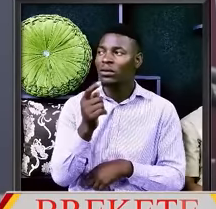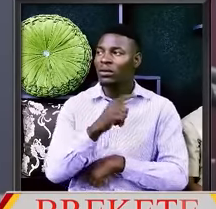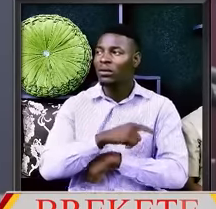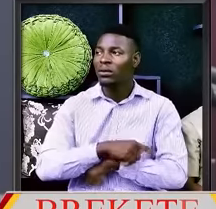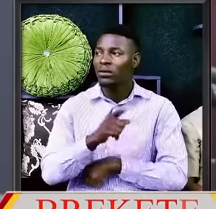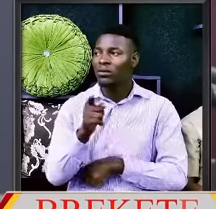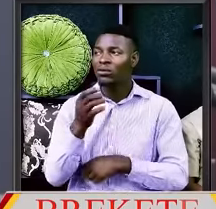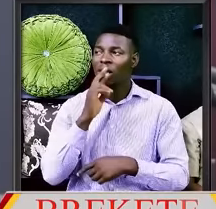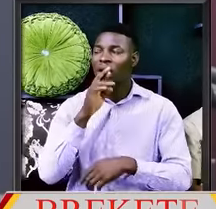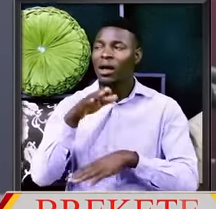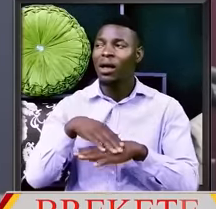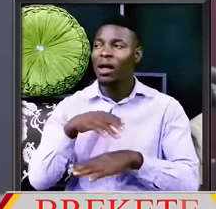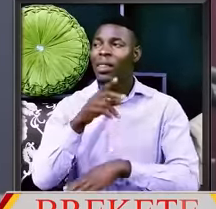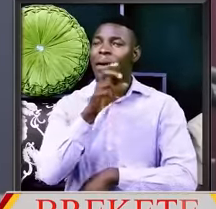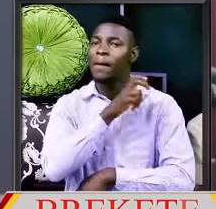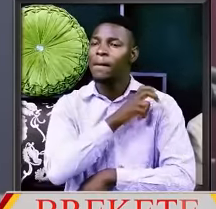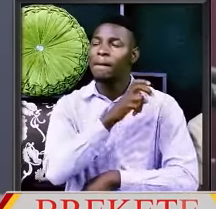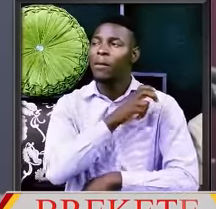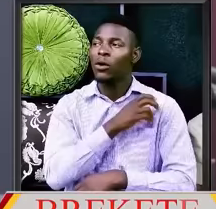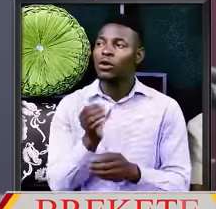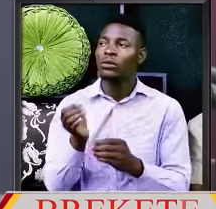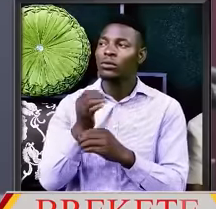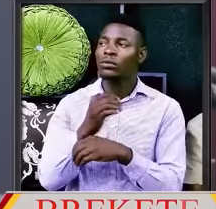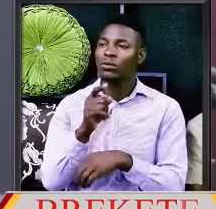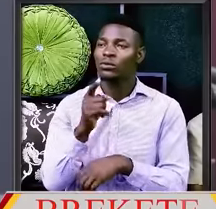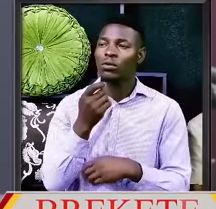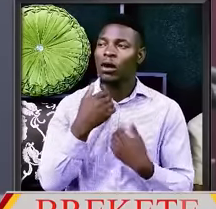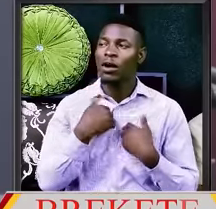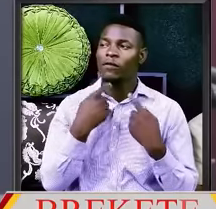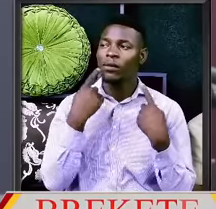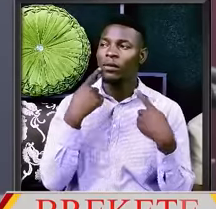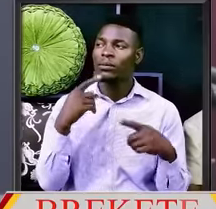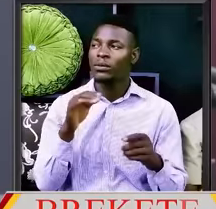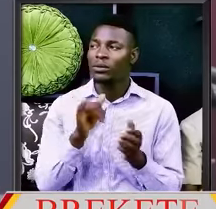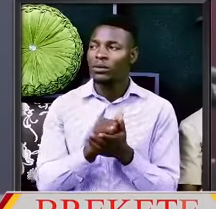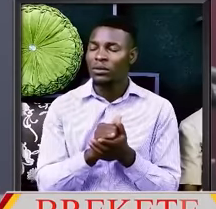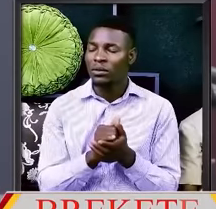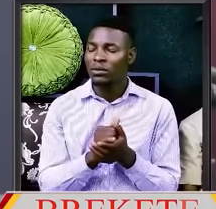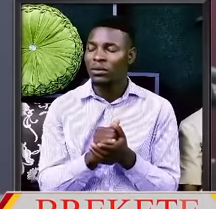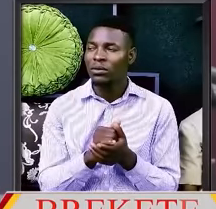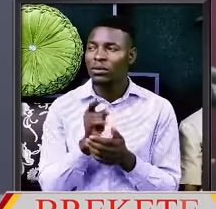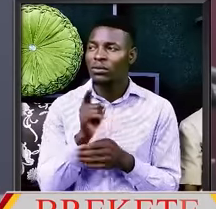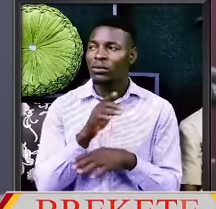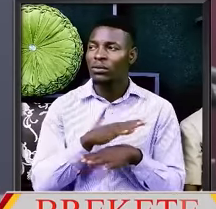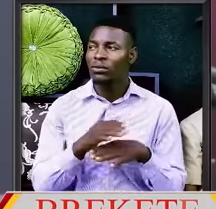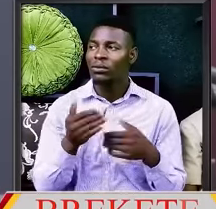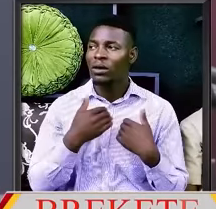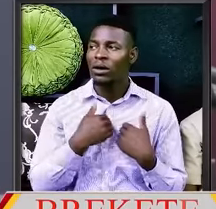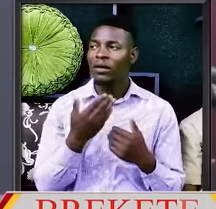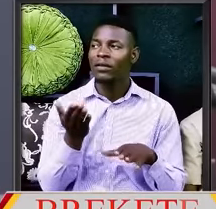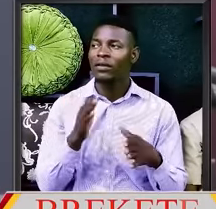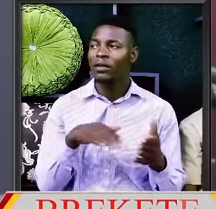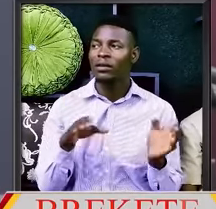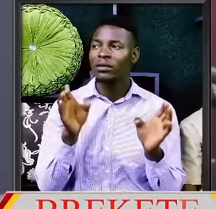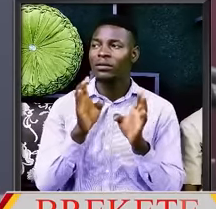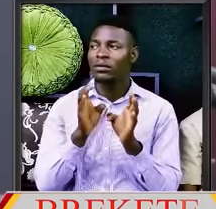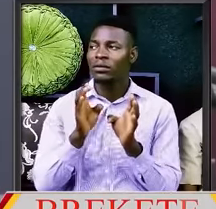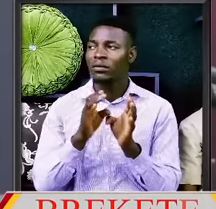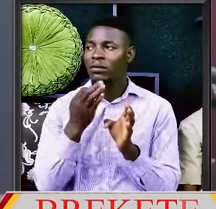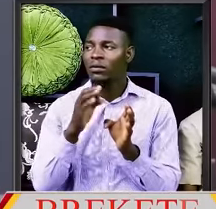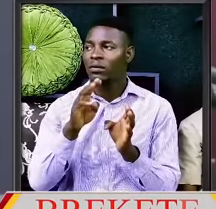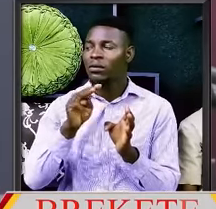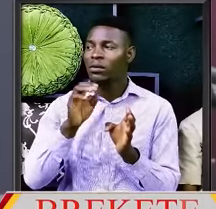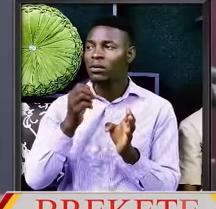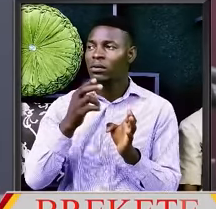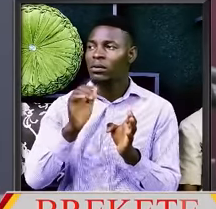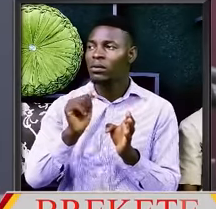were at the police station, you mentioned that Wumi had the death certificate with her that day. I was wondering,